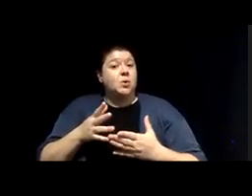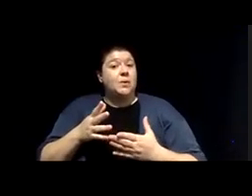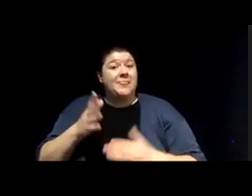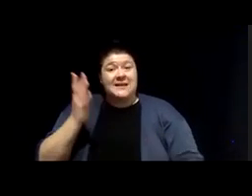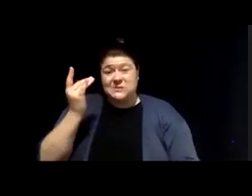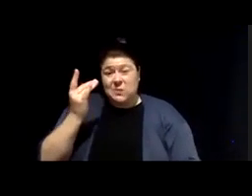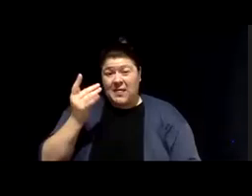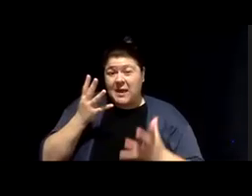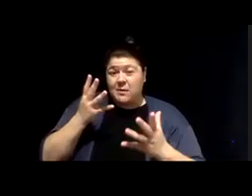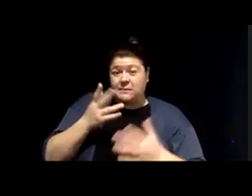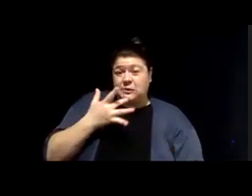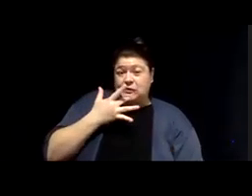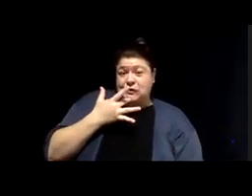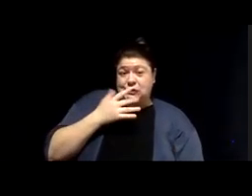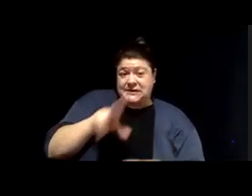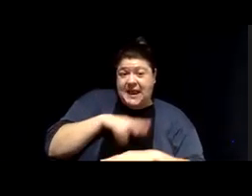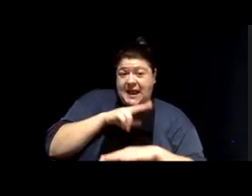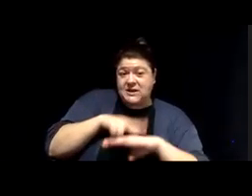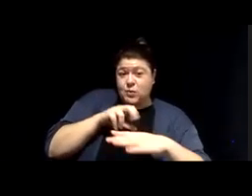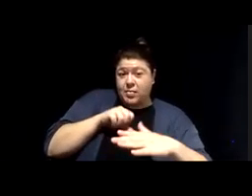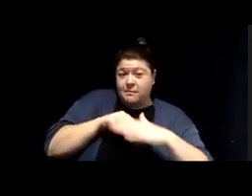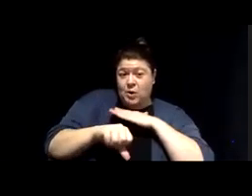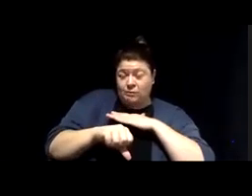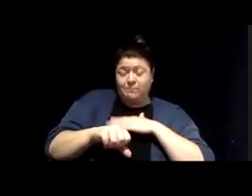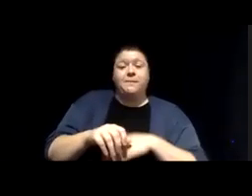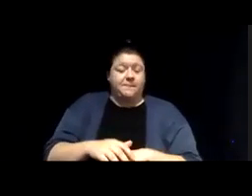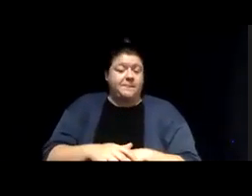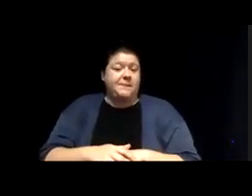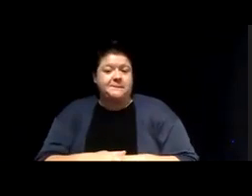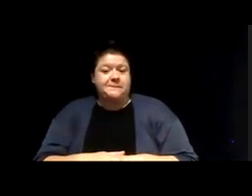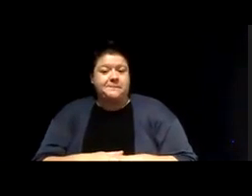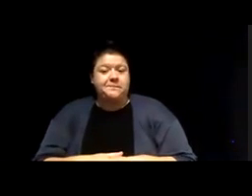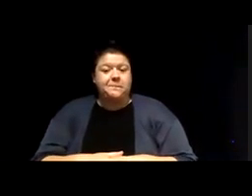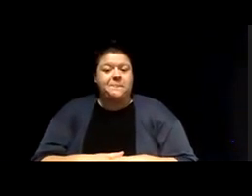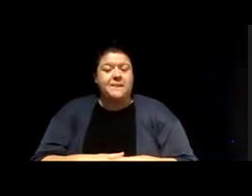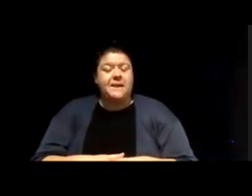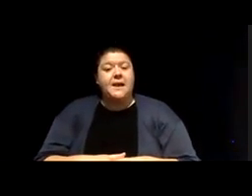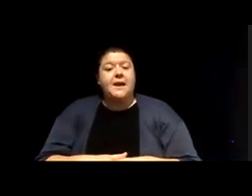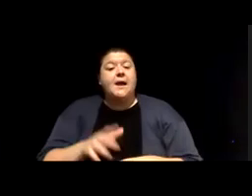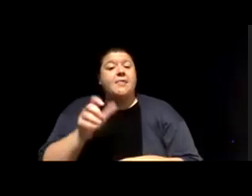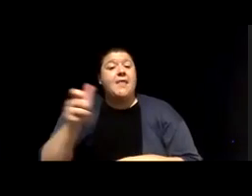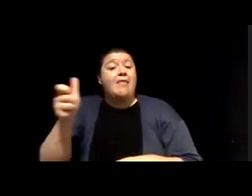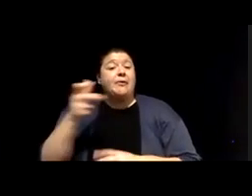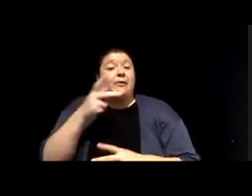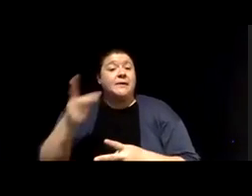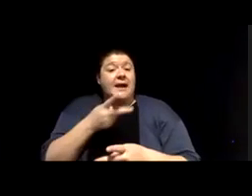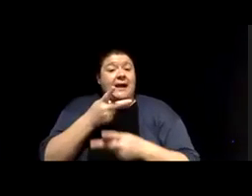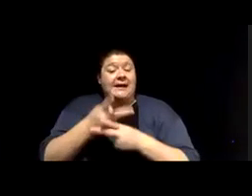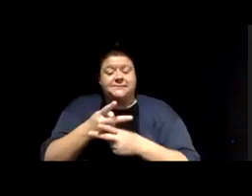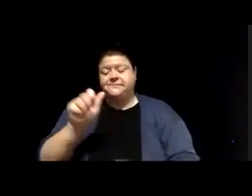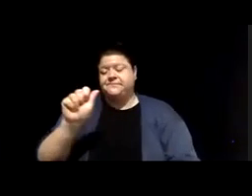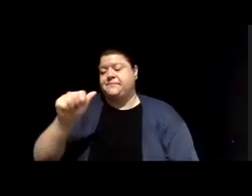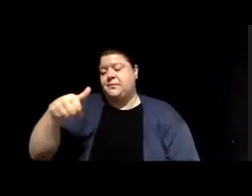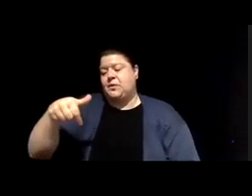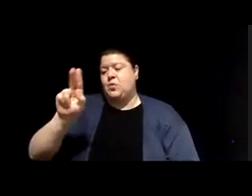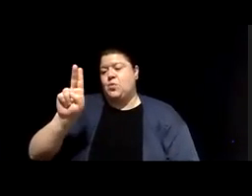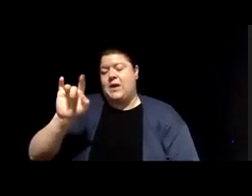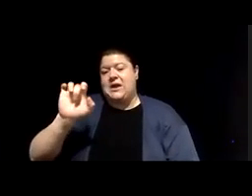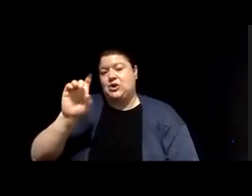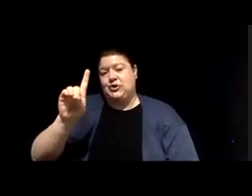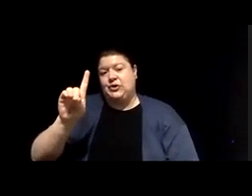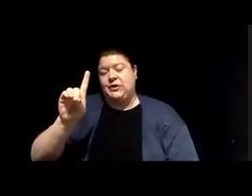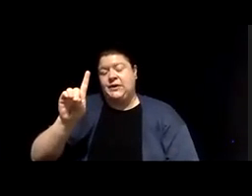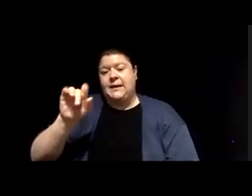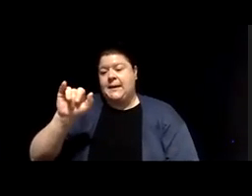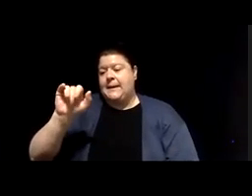birth. The second type of immunity is called acquired immunity. Acquired immunity is where